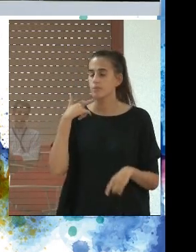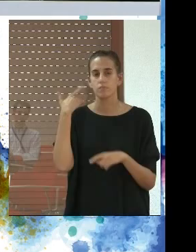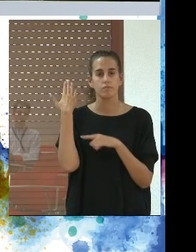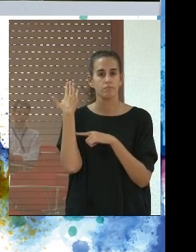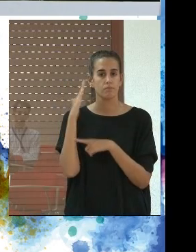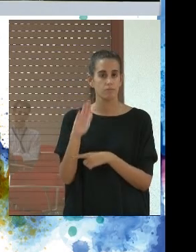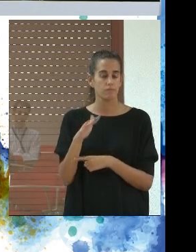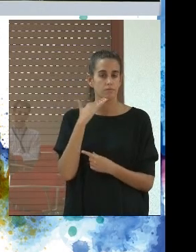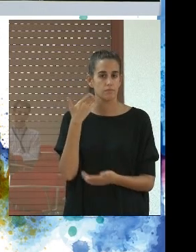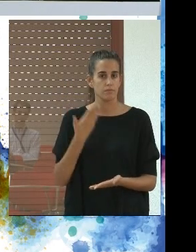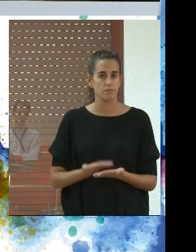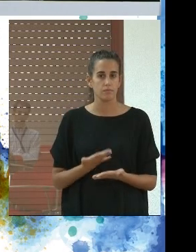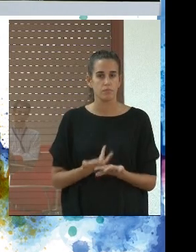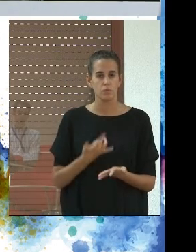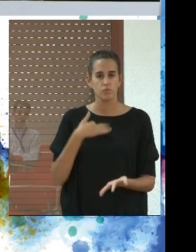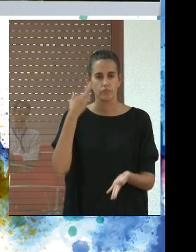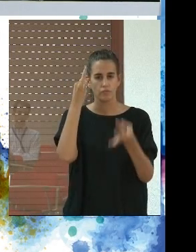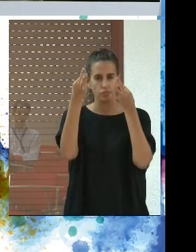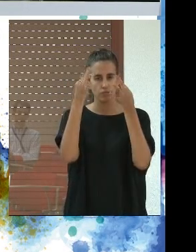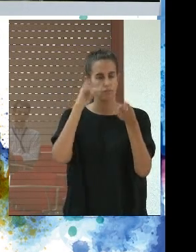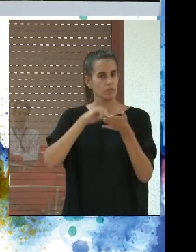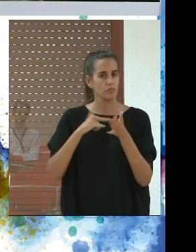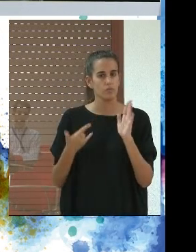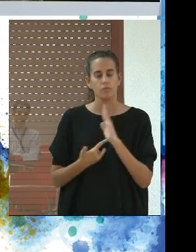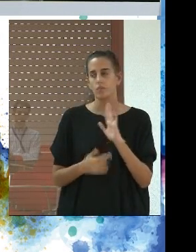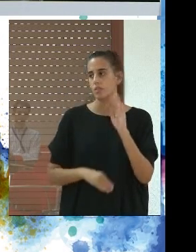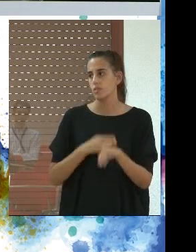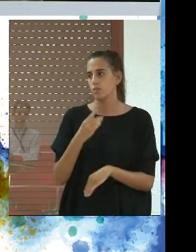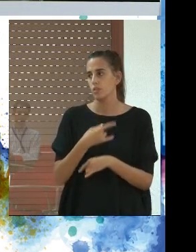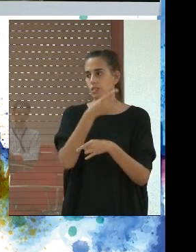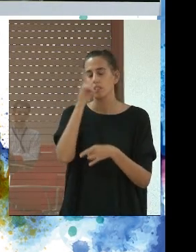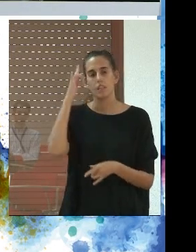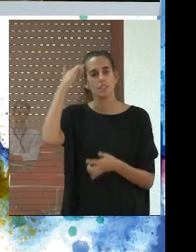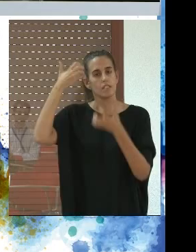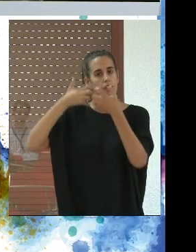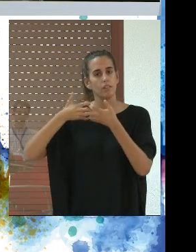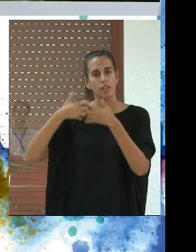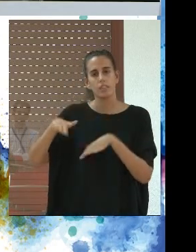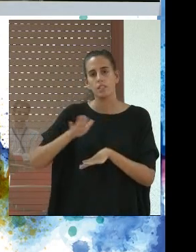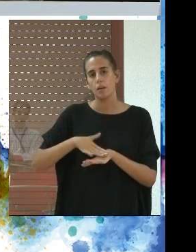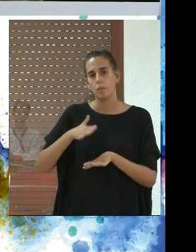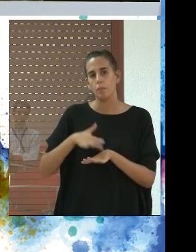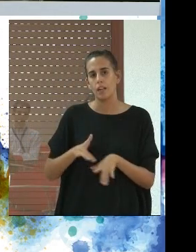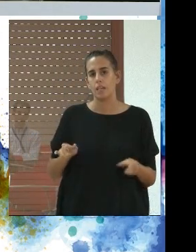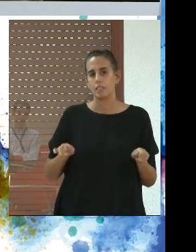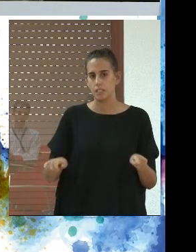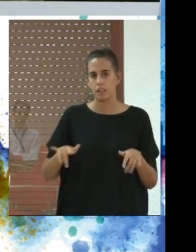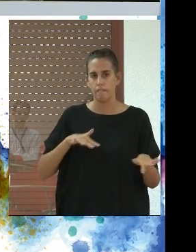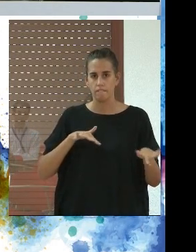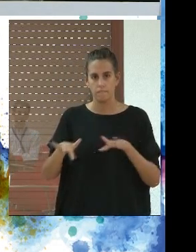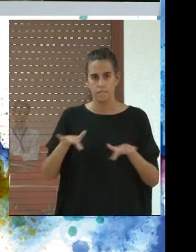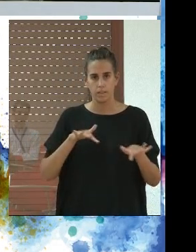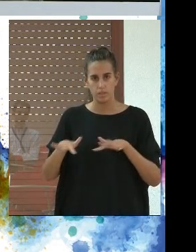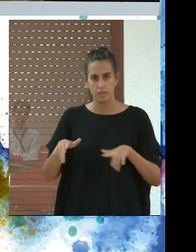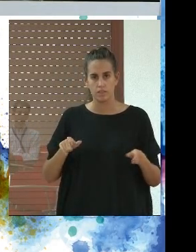And the work that I'm going to present to you show how we've been able to fine-tune some of the